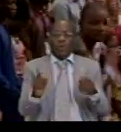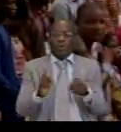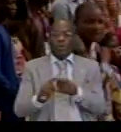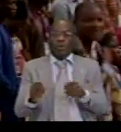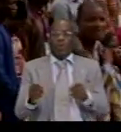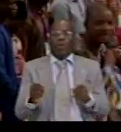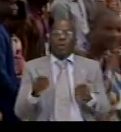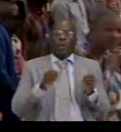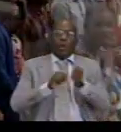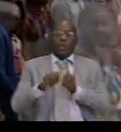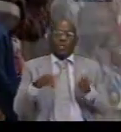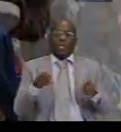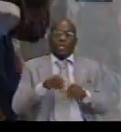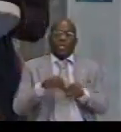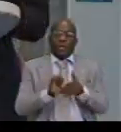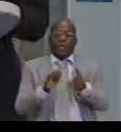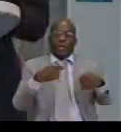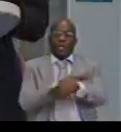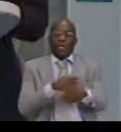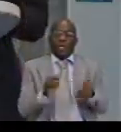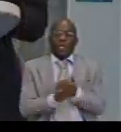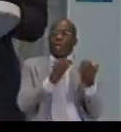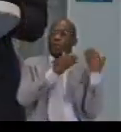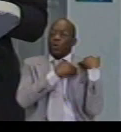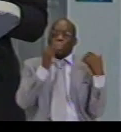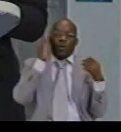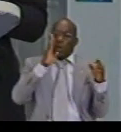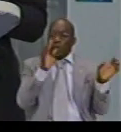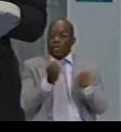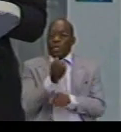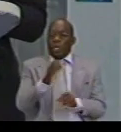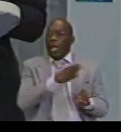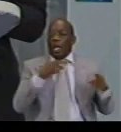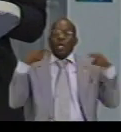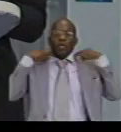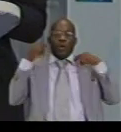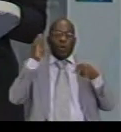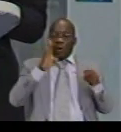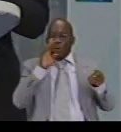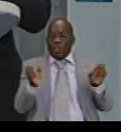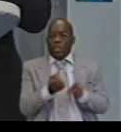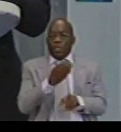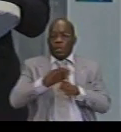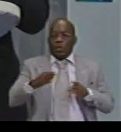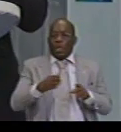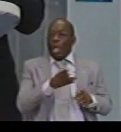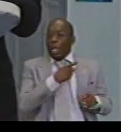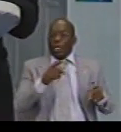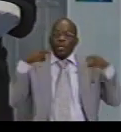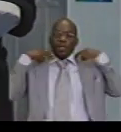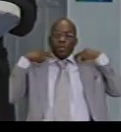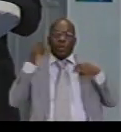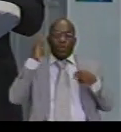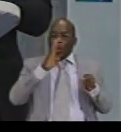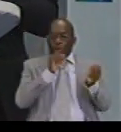off thy shoulder, and his yoke from off thy neck, and the yoke shall be destroyed because of the anointing.